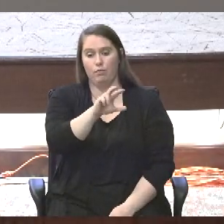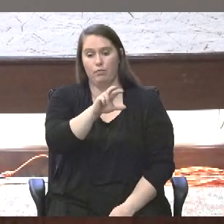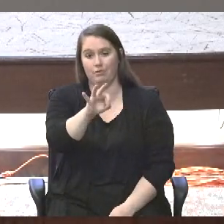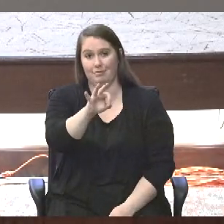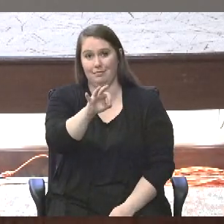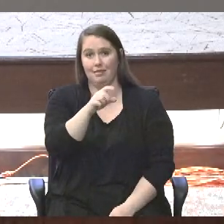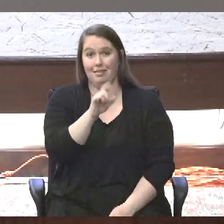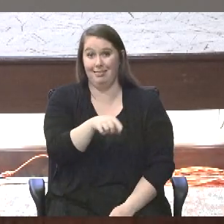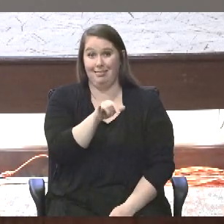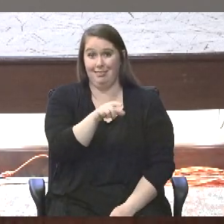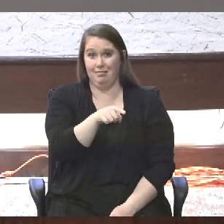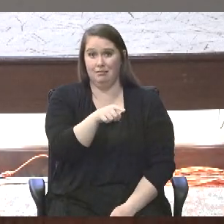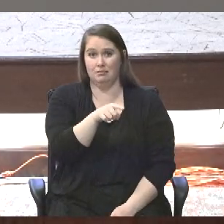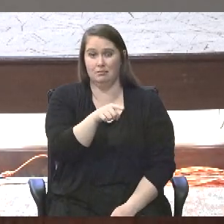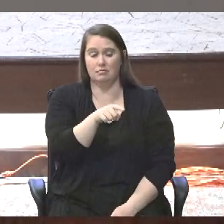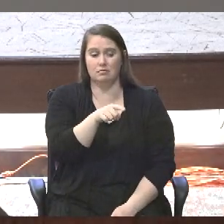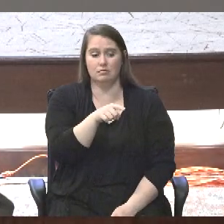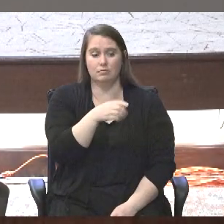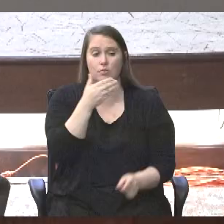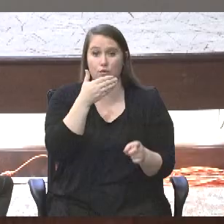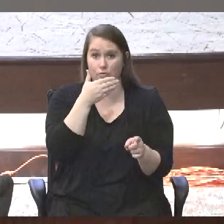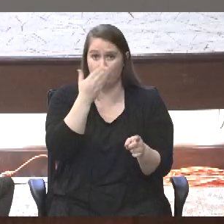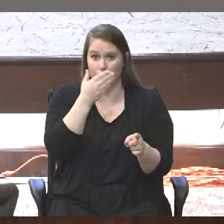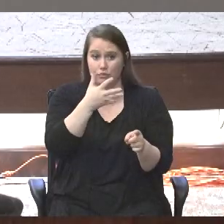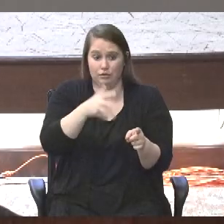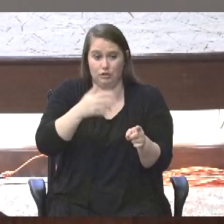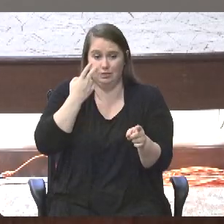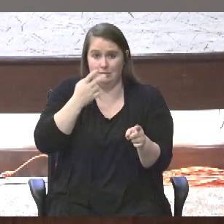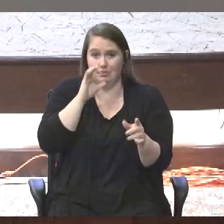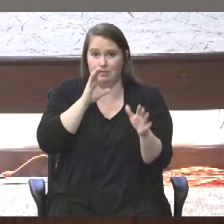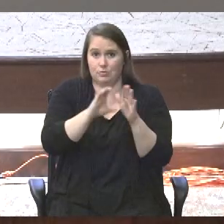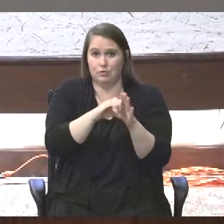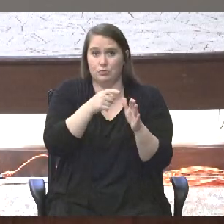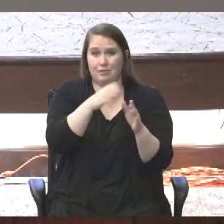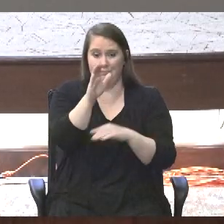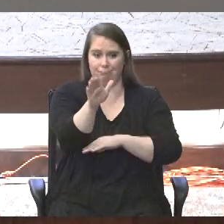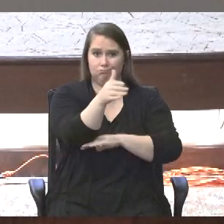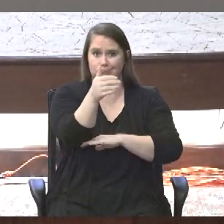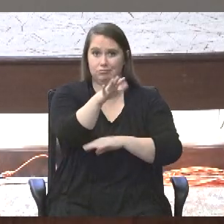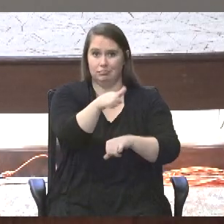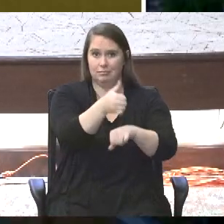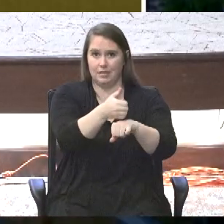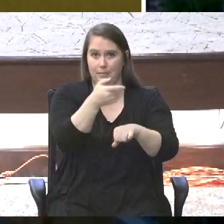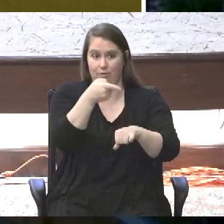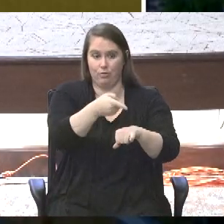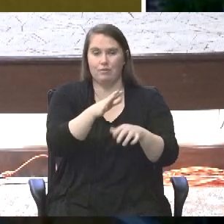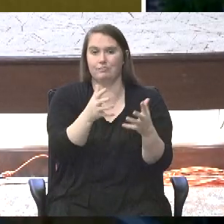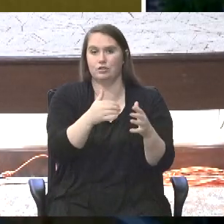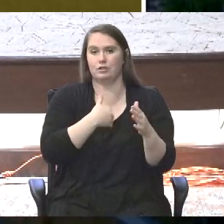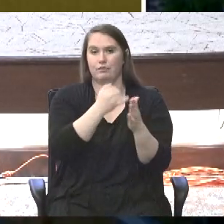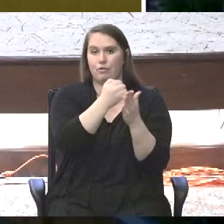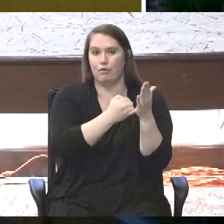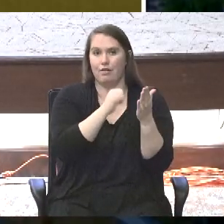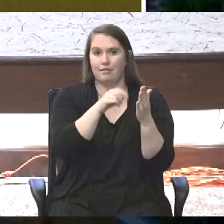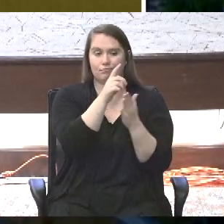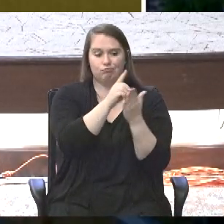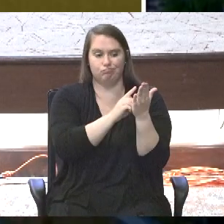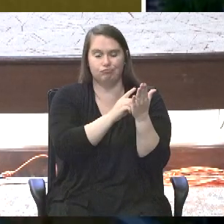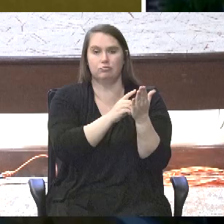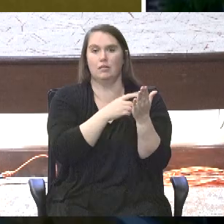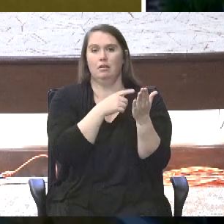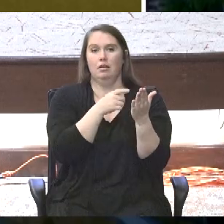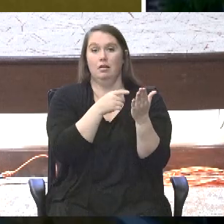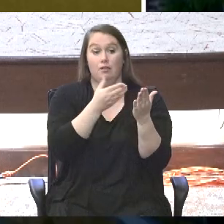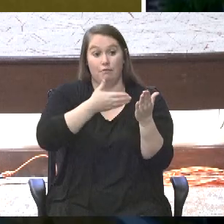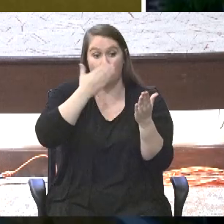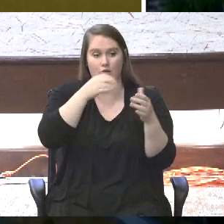The front, and you kind of see it in this image here where the flags are, we're actually going to have a piece of art designed and installed at the